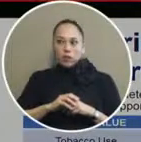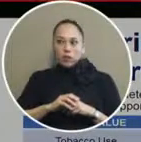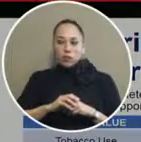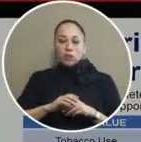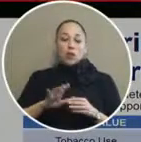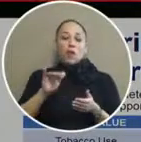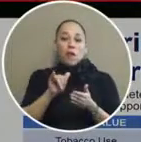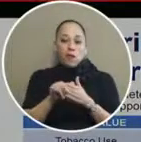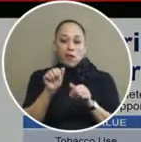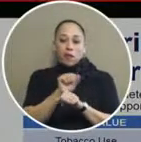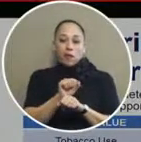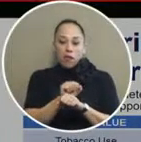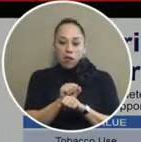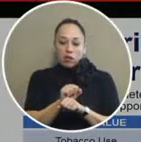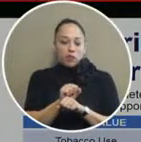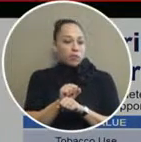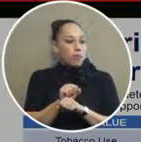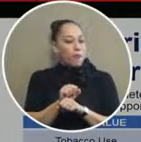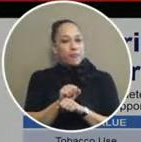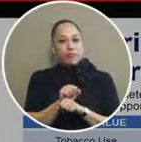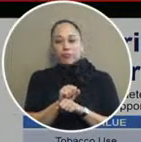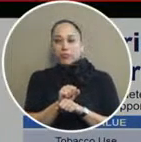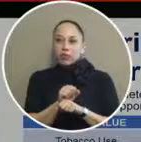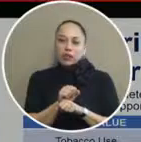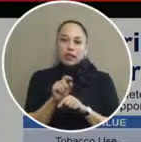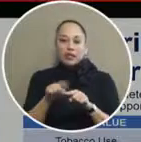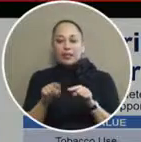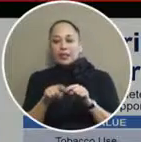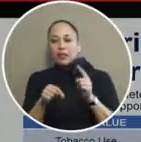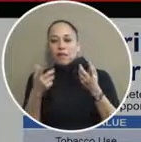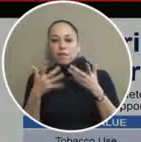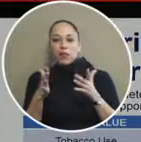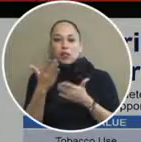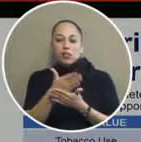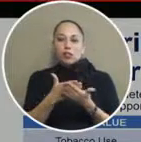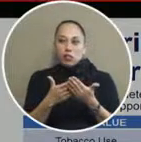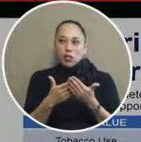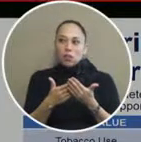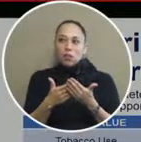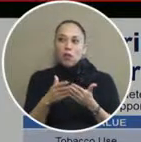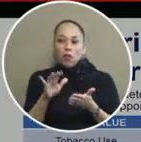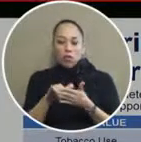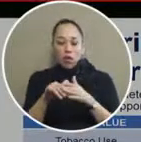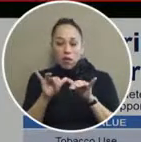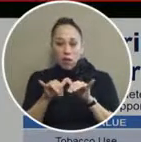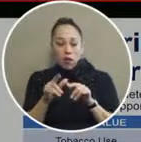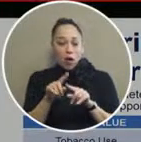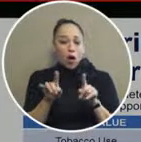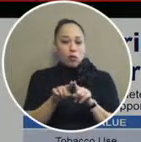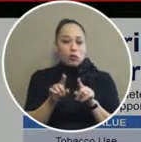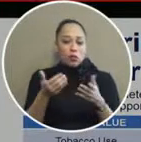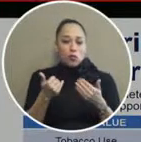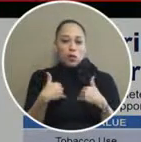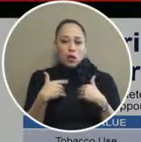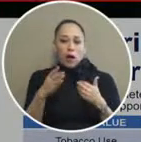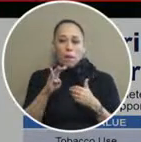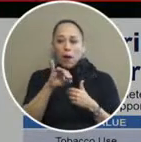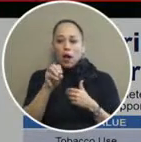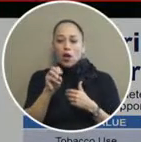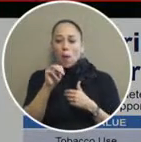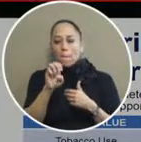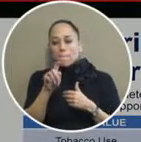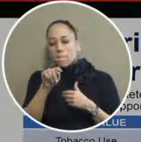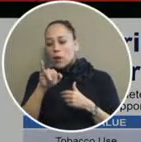For those employees who are unable to potentially complete some of those fitness measures, we also have a biometric option